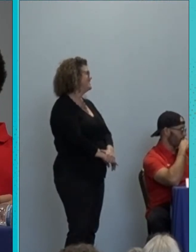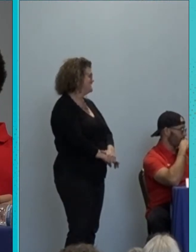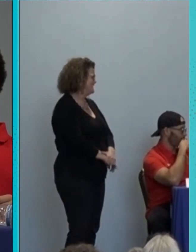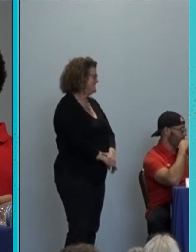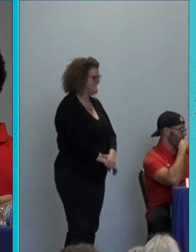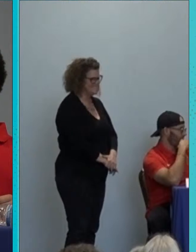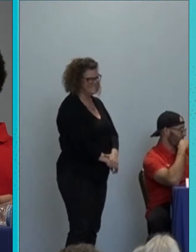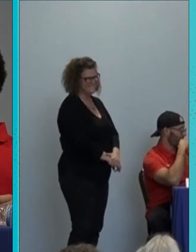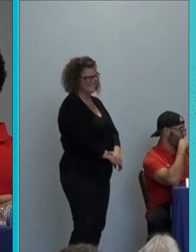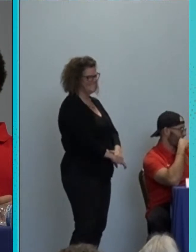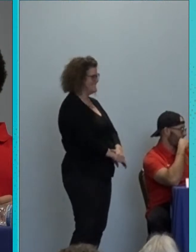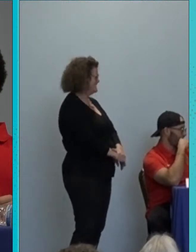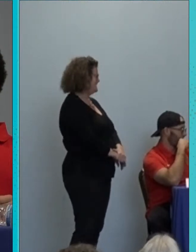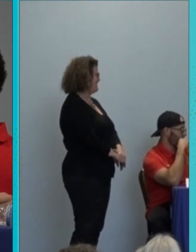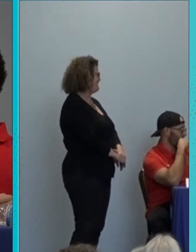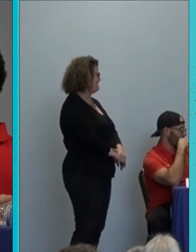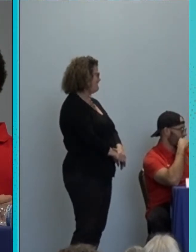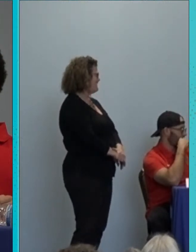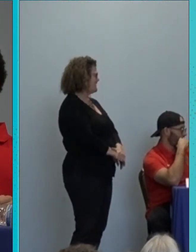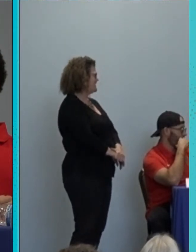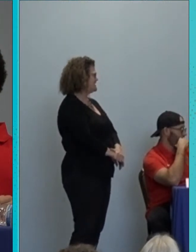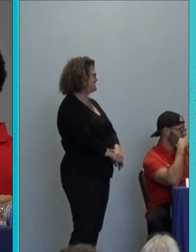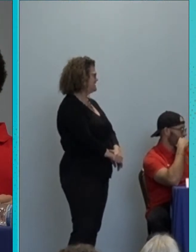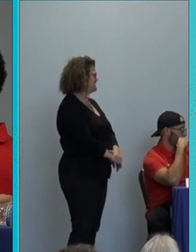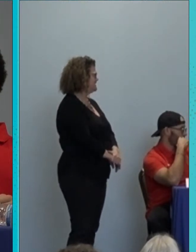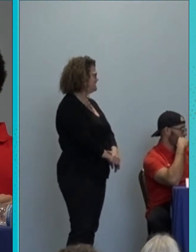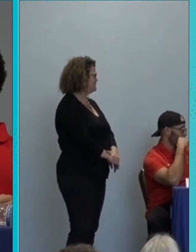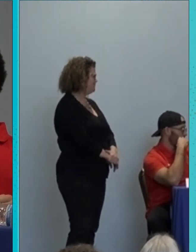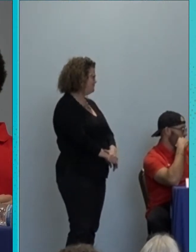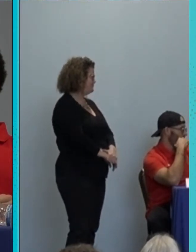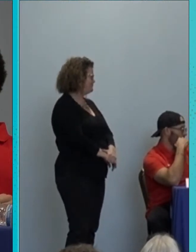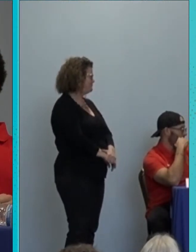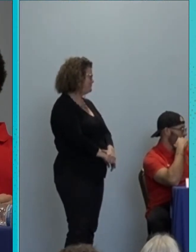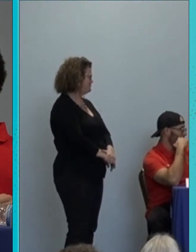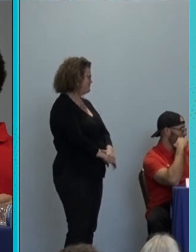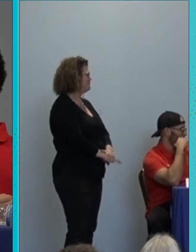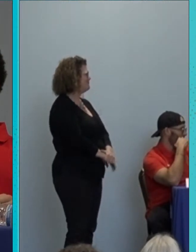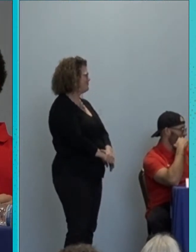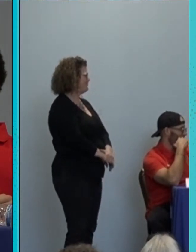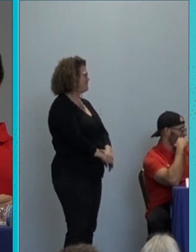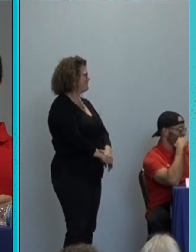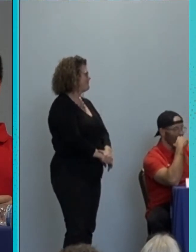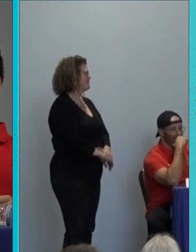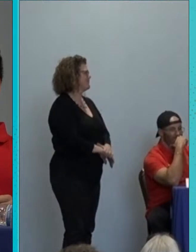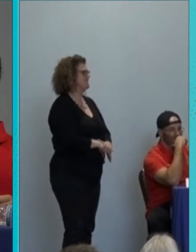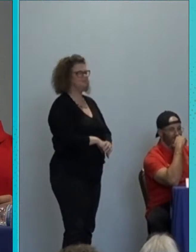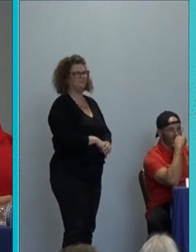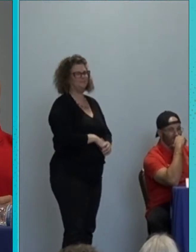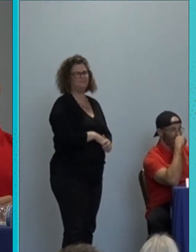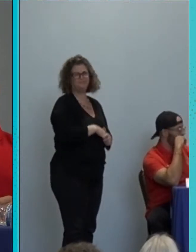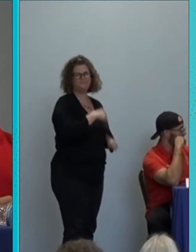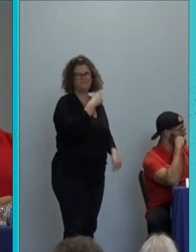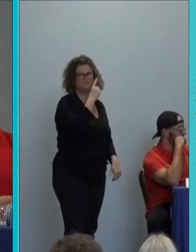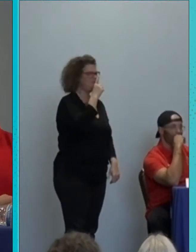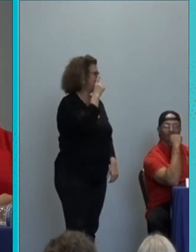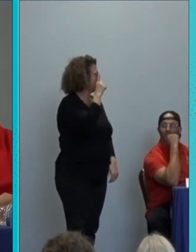and I never want to leave that position. I want to go the whole way. And so I'm a senior, so we'll see how it goes.